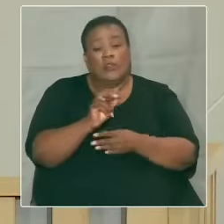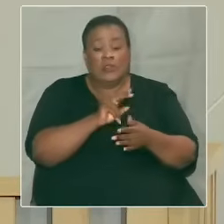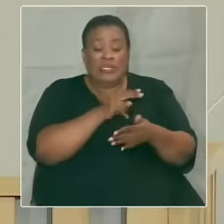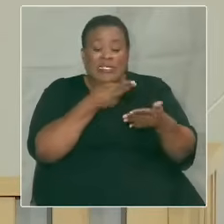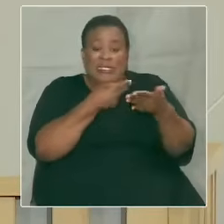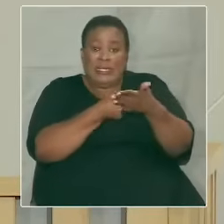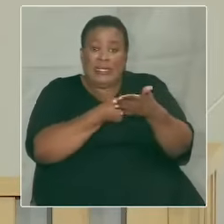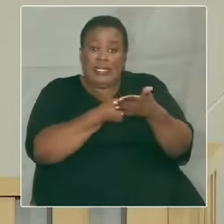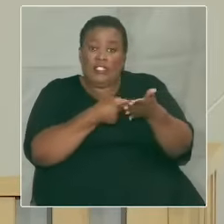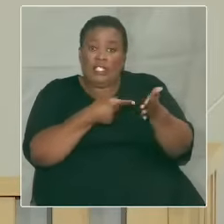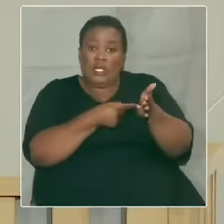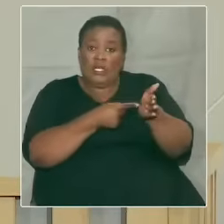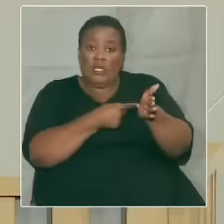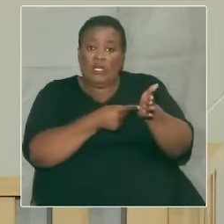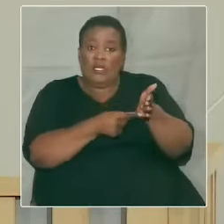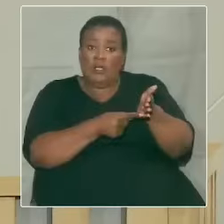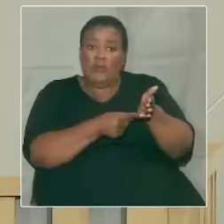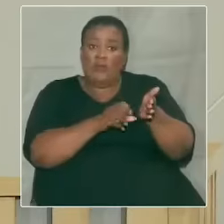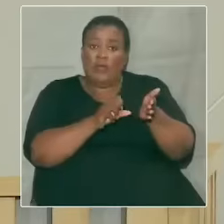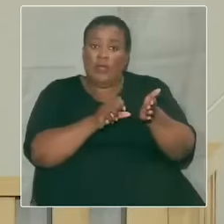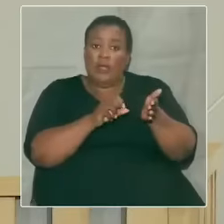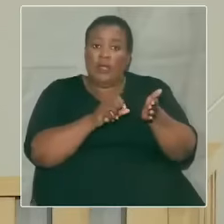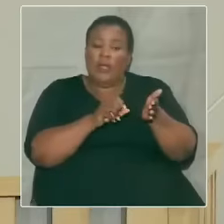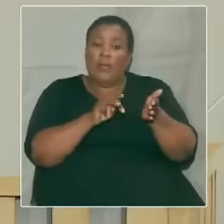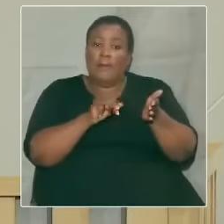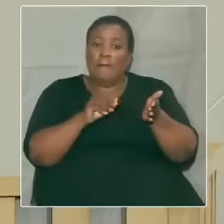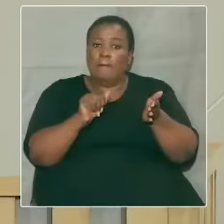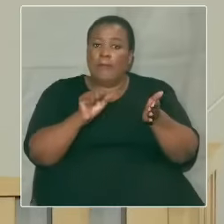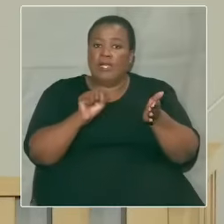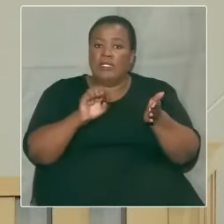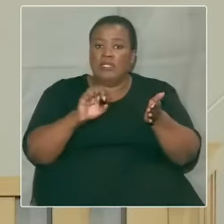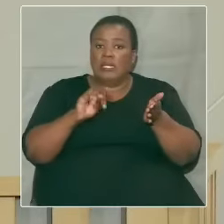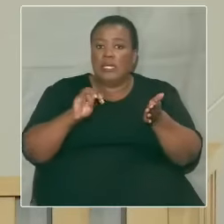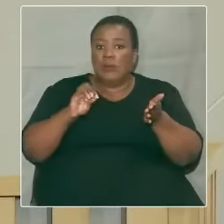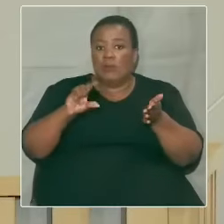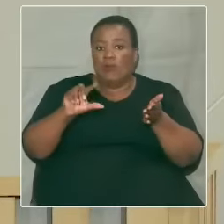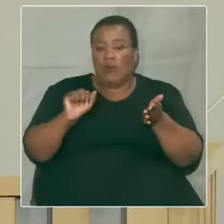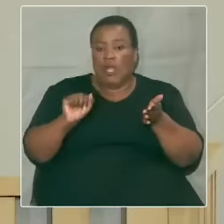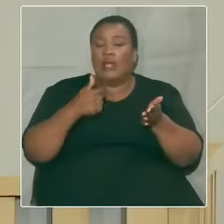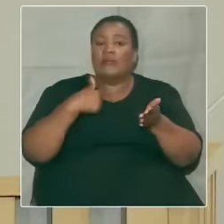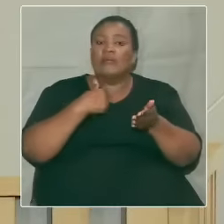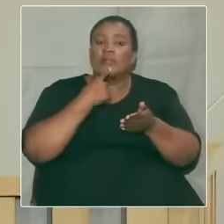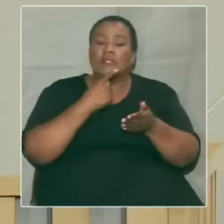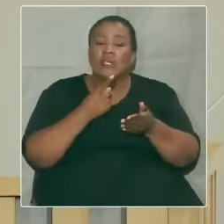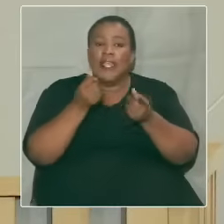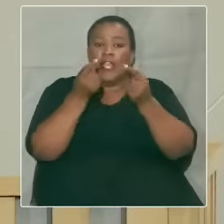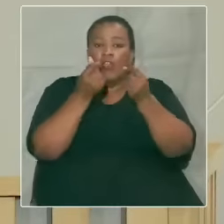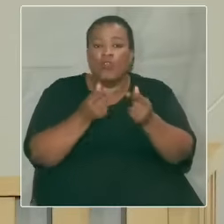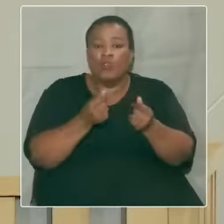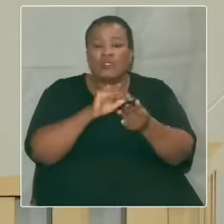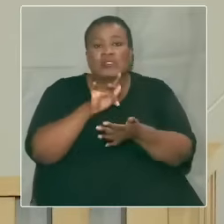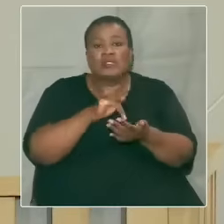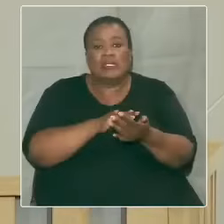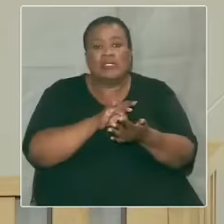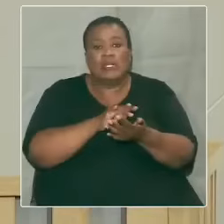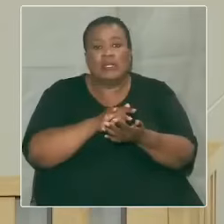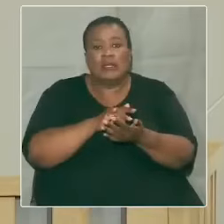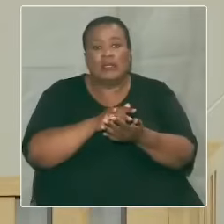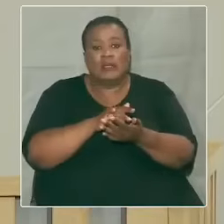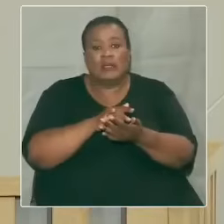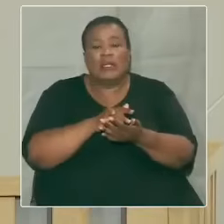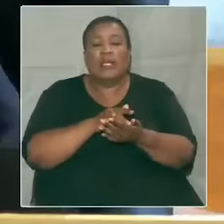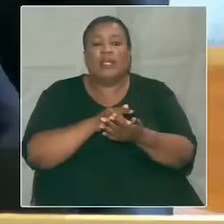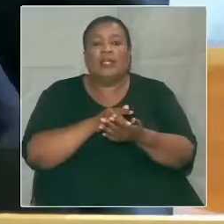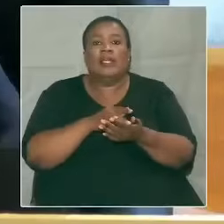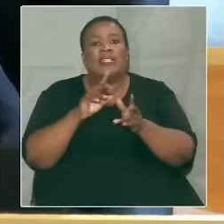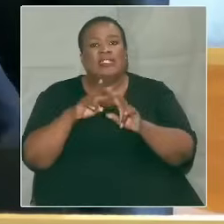of General Masemola, hence you see I'm saying the cost center posting is